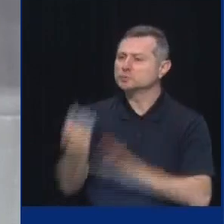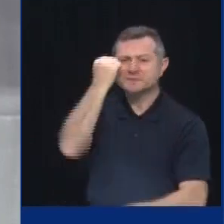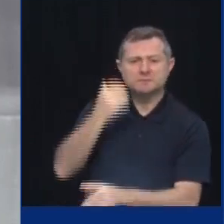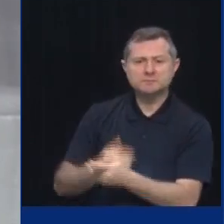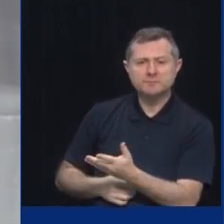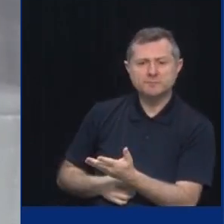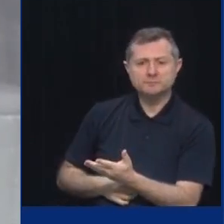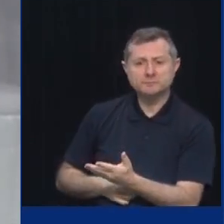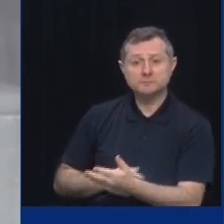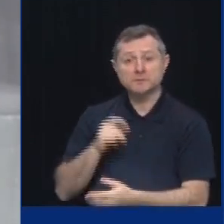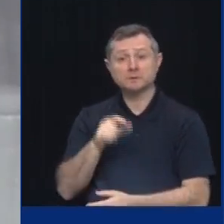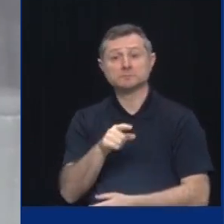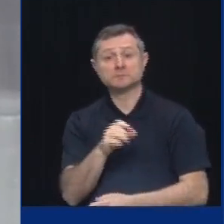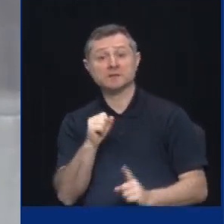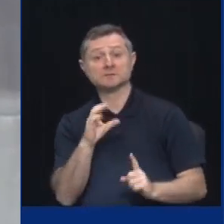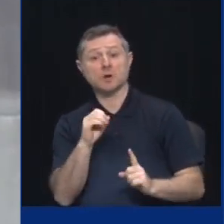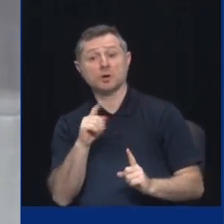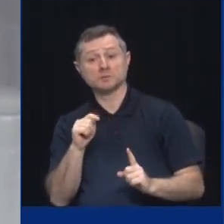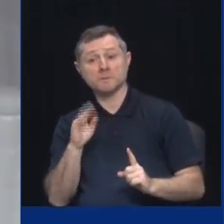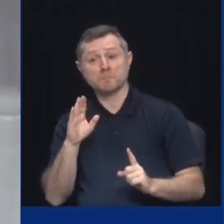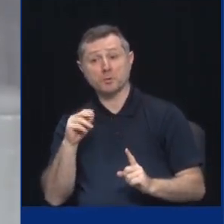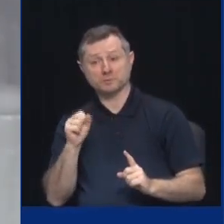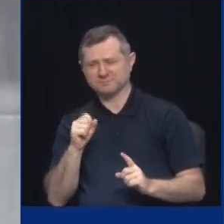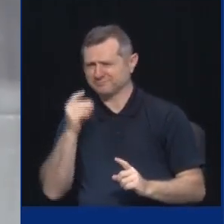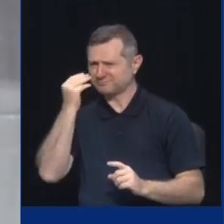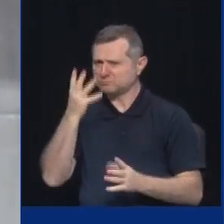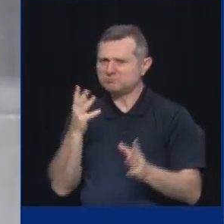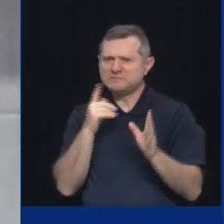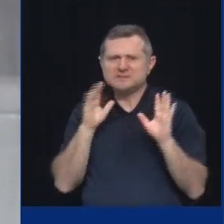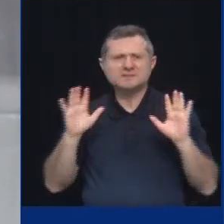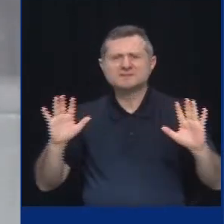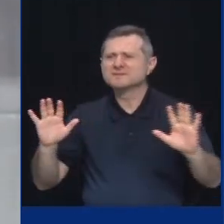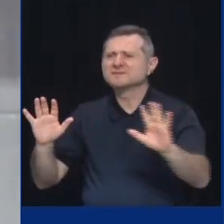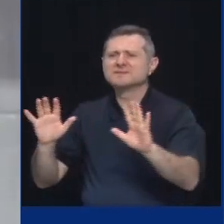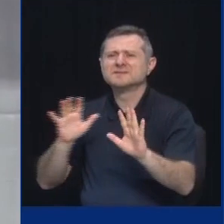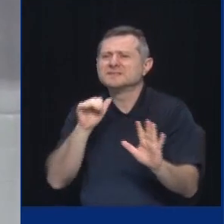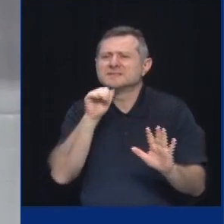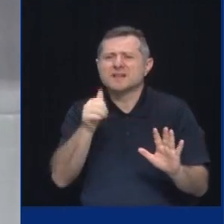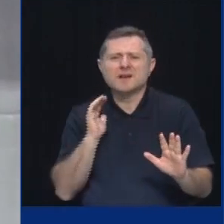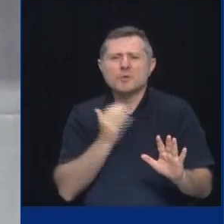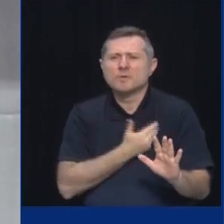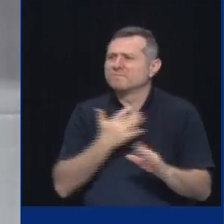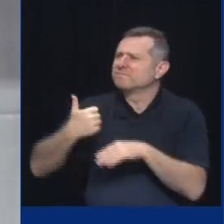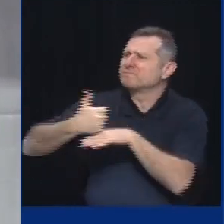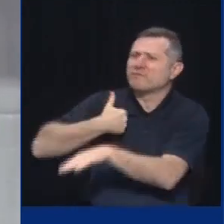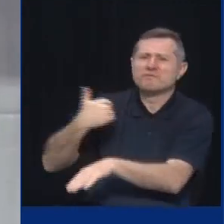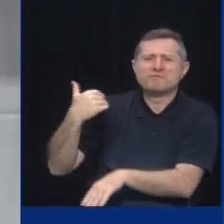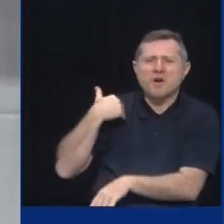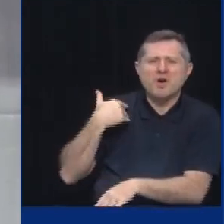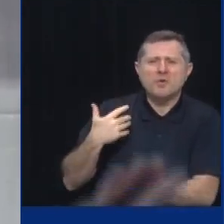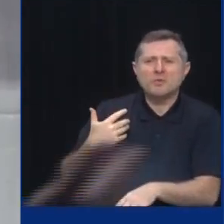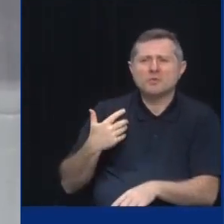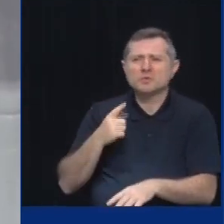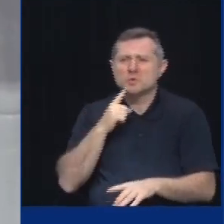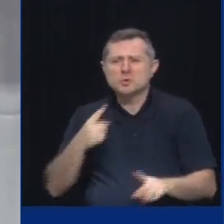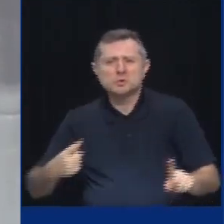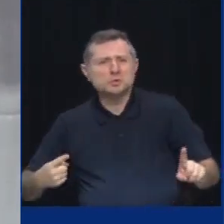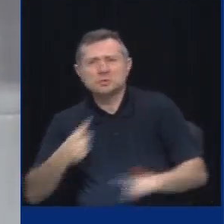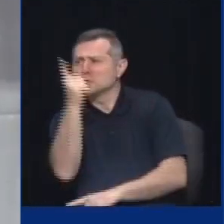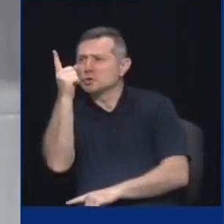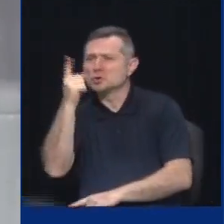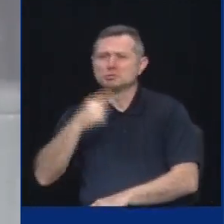tell you, we had nothing to do with the fact that COVID came here. China, China, China. Yeah, the virus may have started in